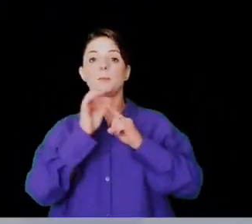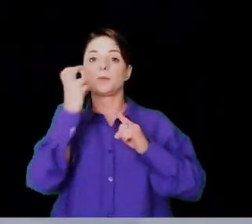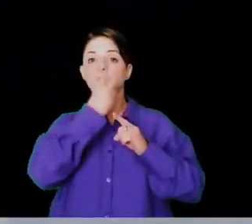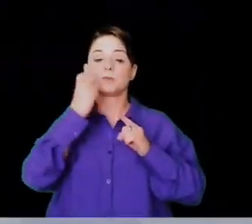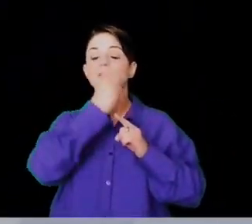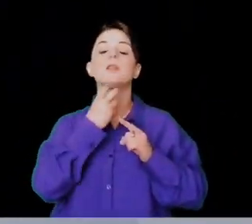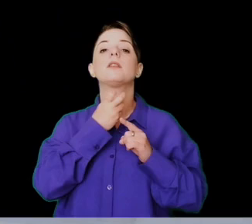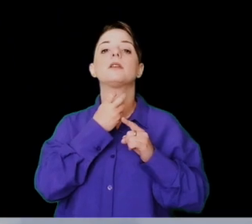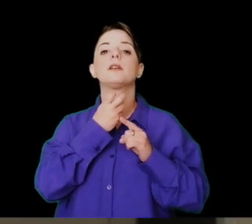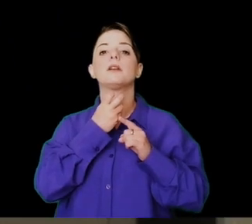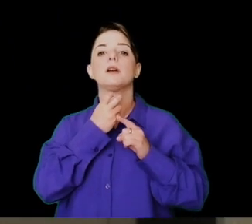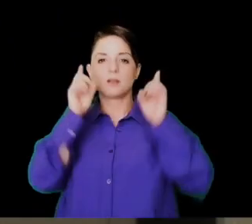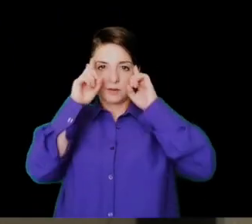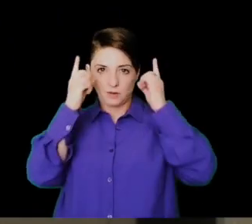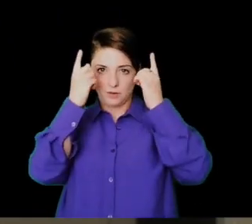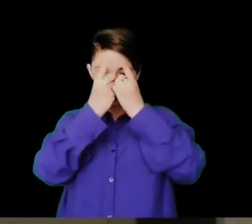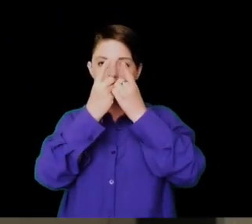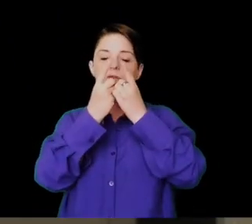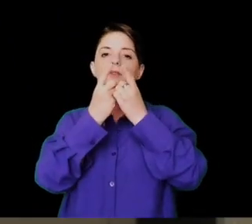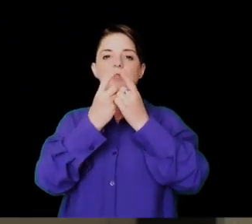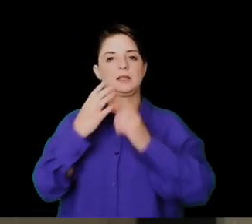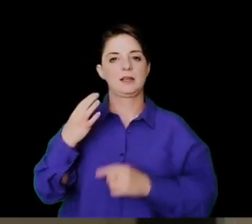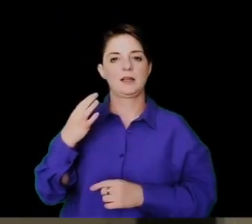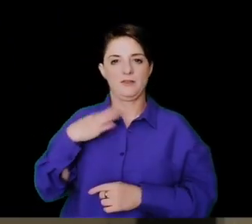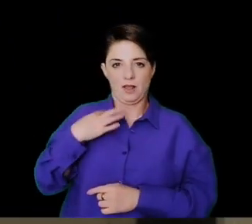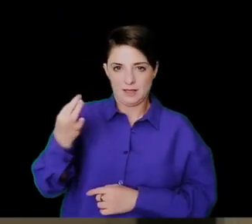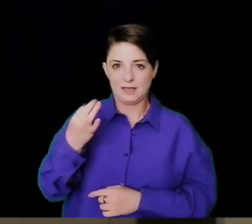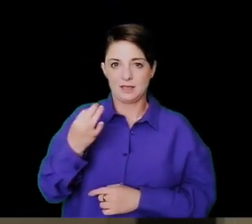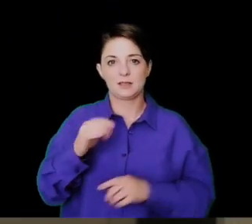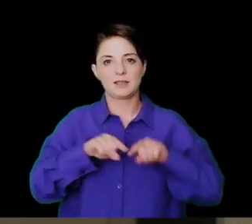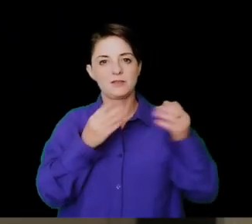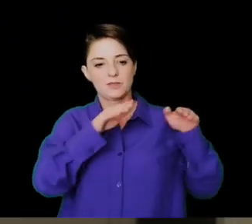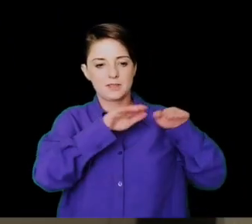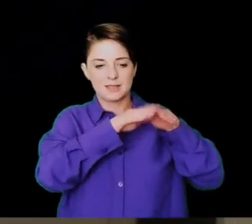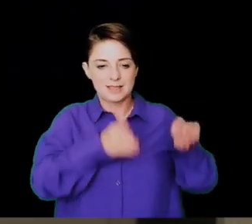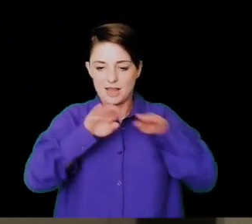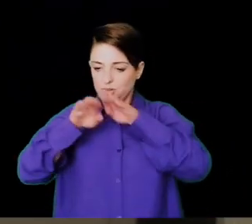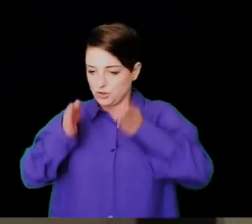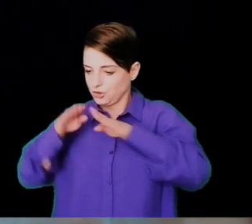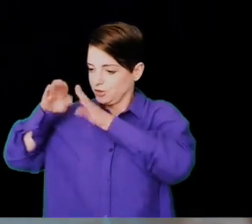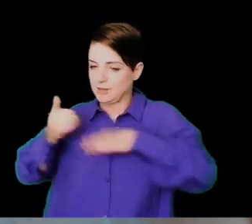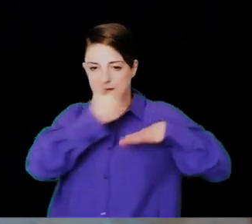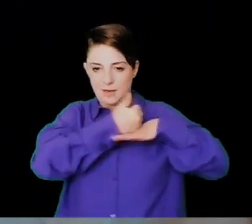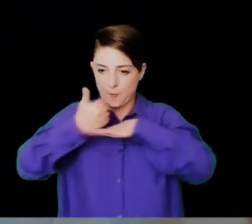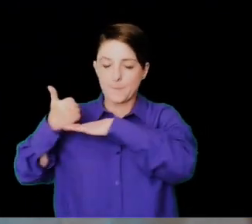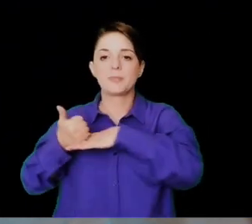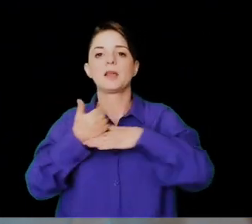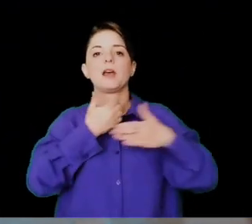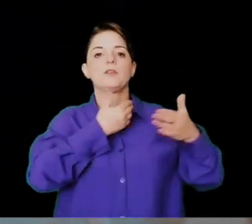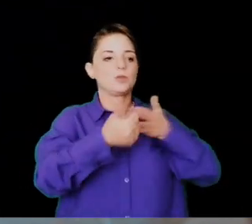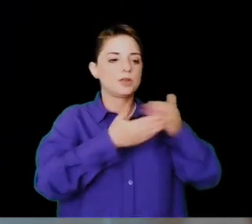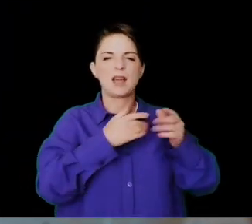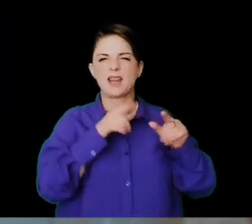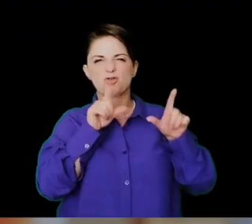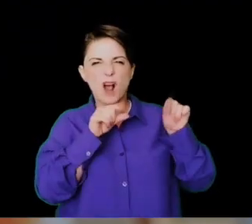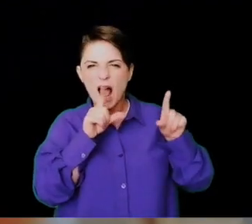So we're down here in Portsmouth at the Institute of Marine Sciences. Behind me we've got a load of volunteers who are set up on different stations. We've got a first station where the